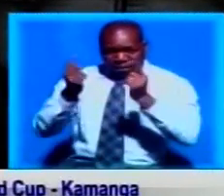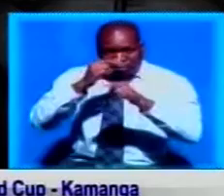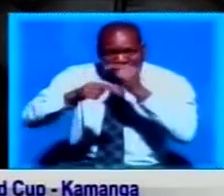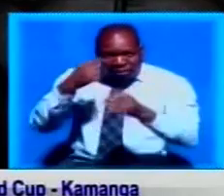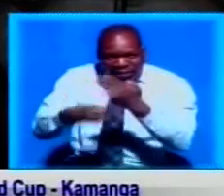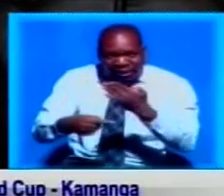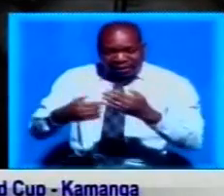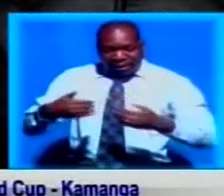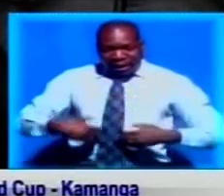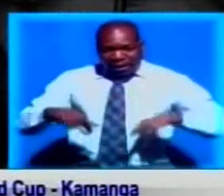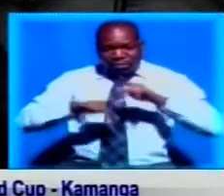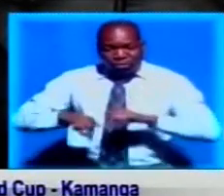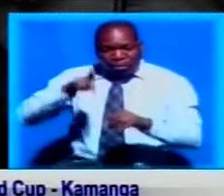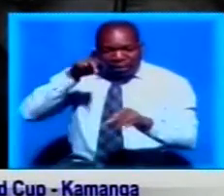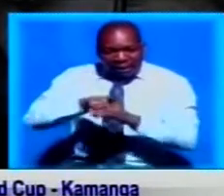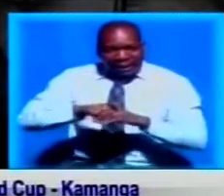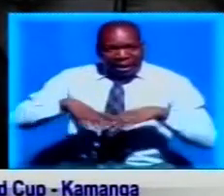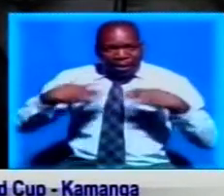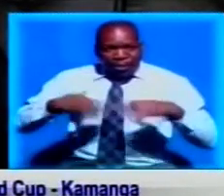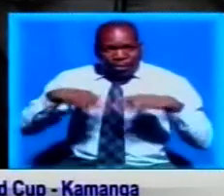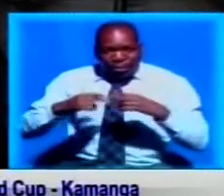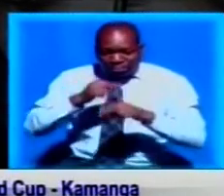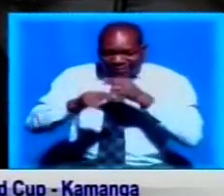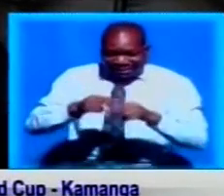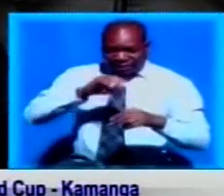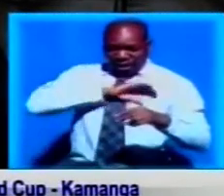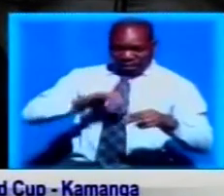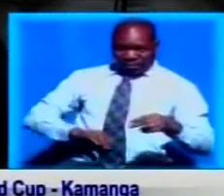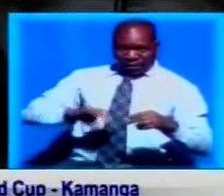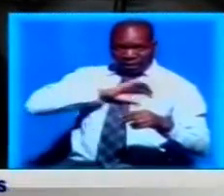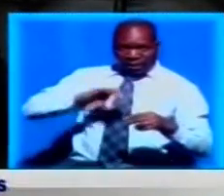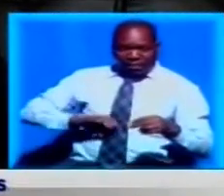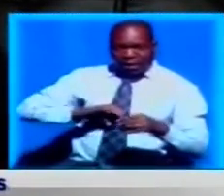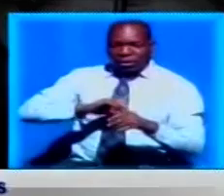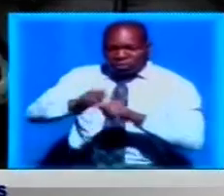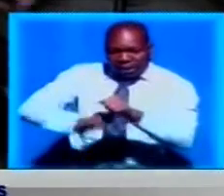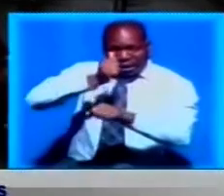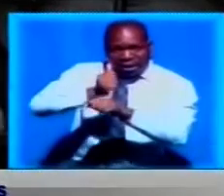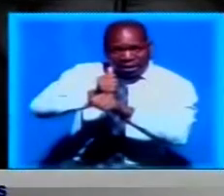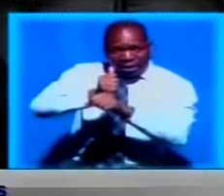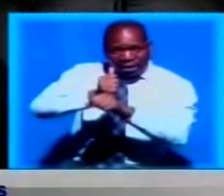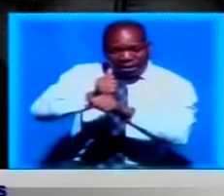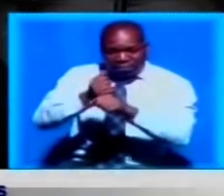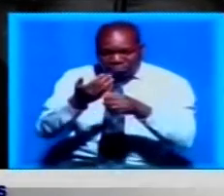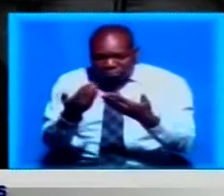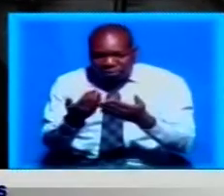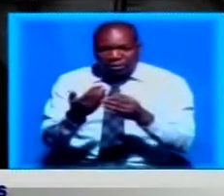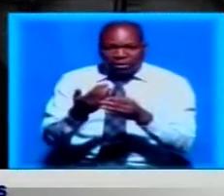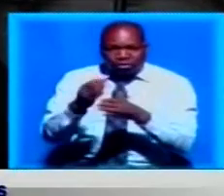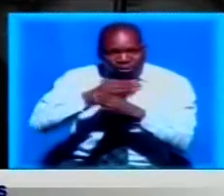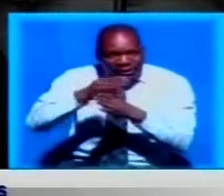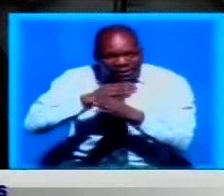participation of the young people, creating more cooperatives and participate in the different